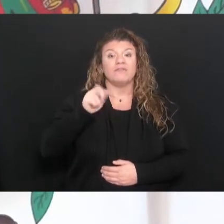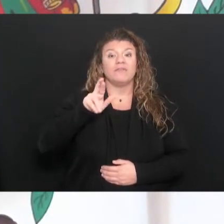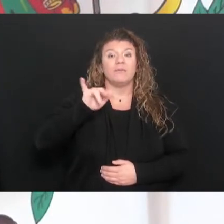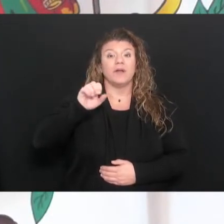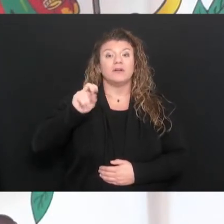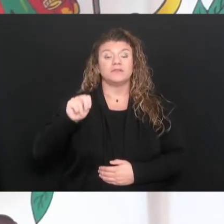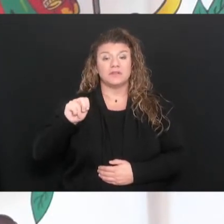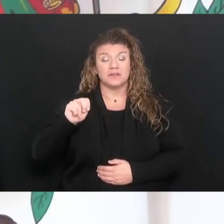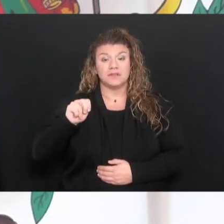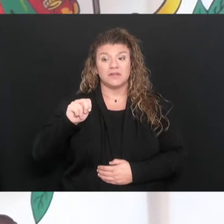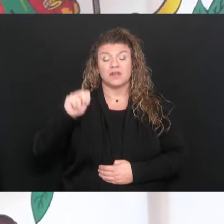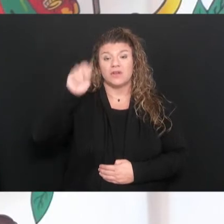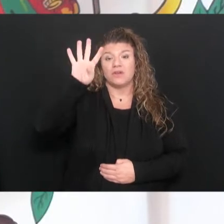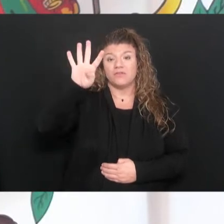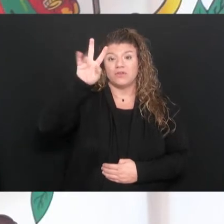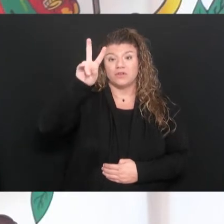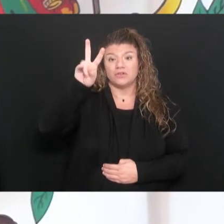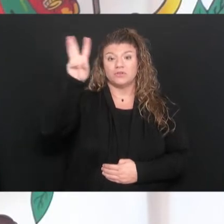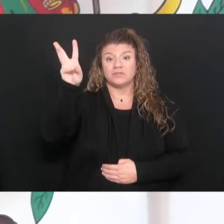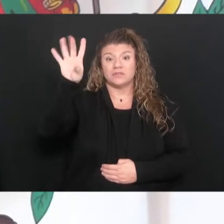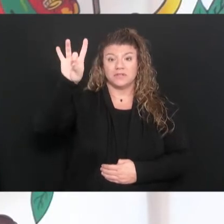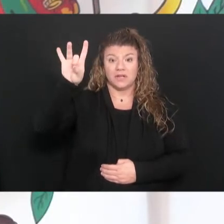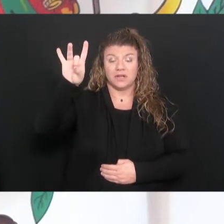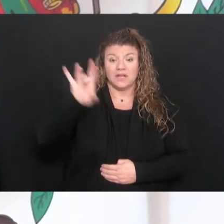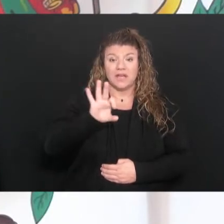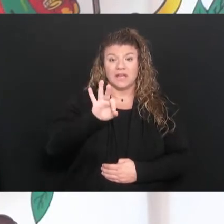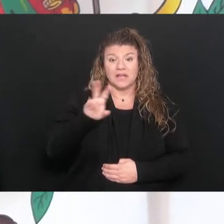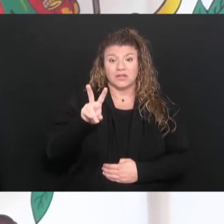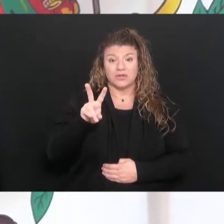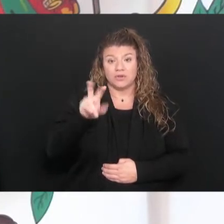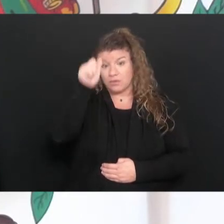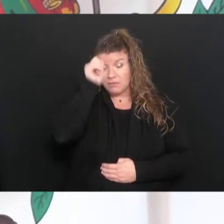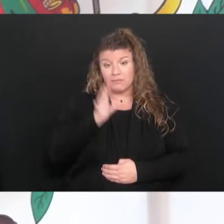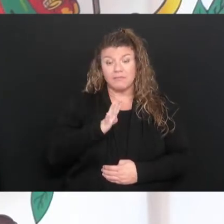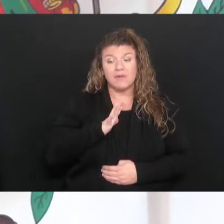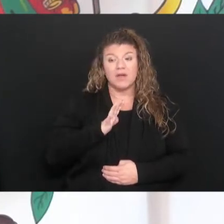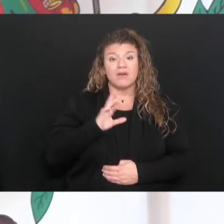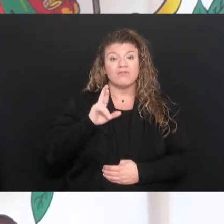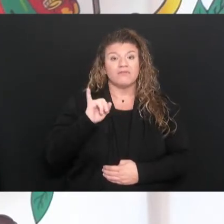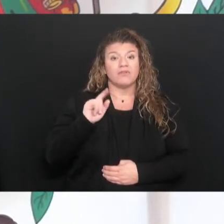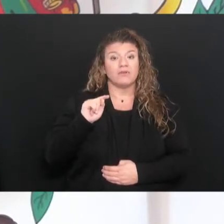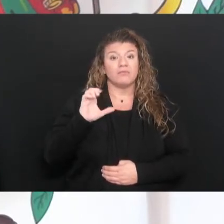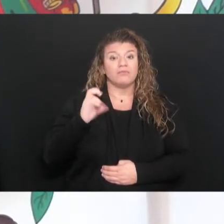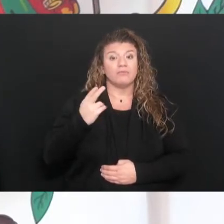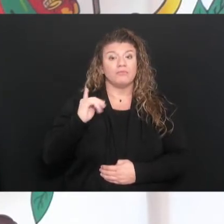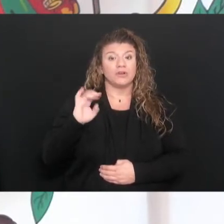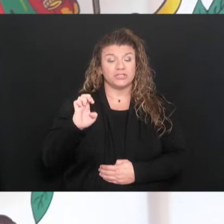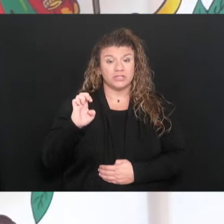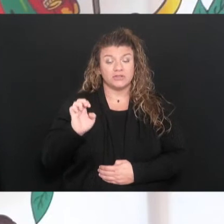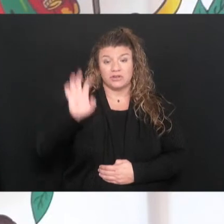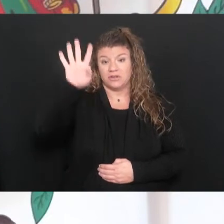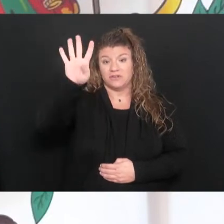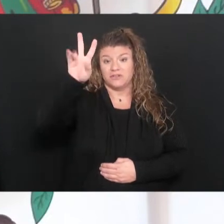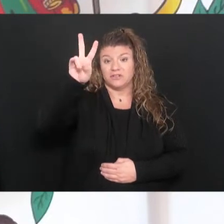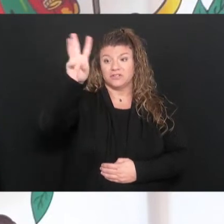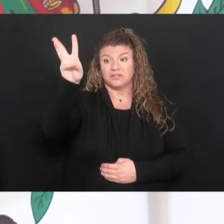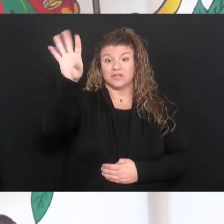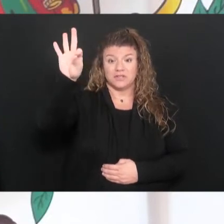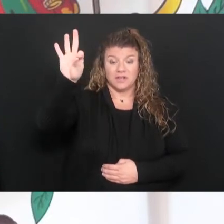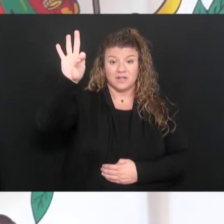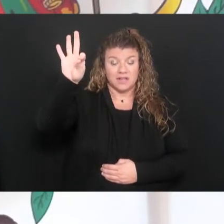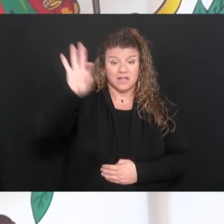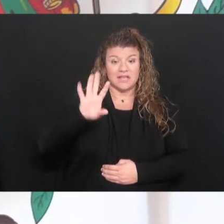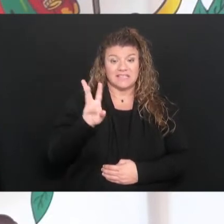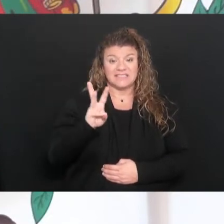County. The 4,268th death, a 92-year-old male from Ritchie County. The 4,269th death,